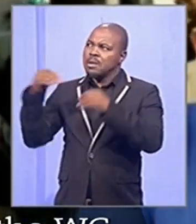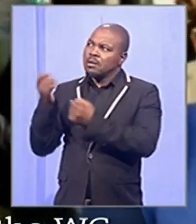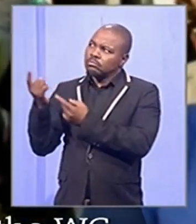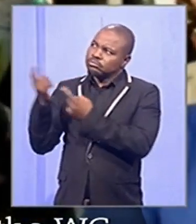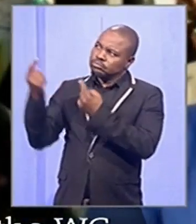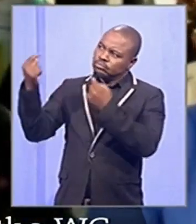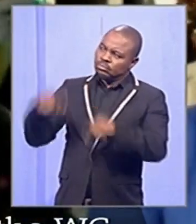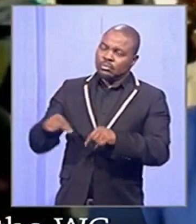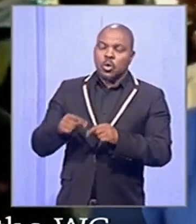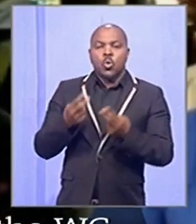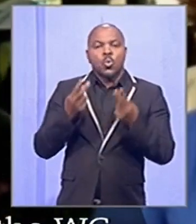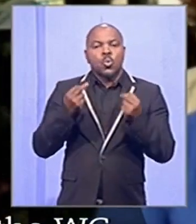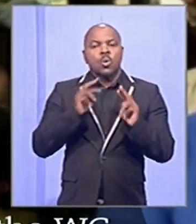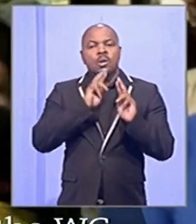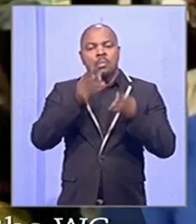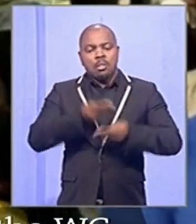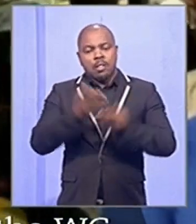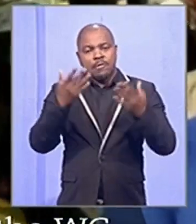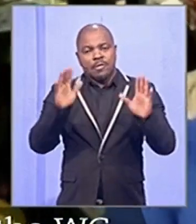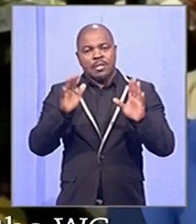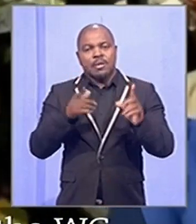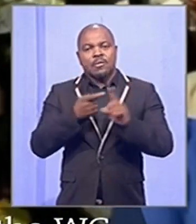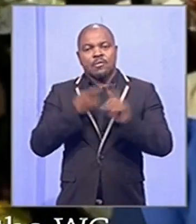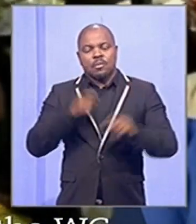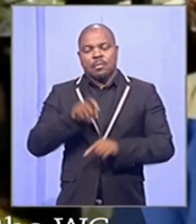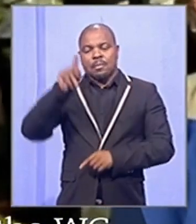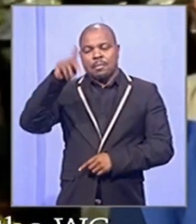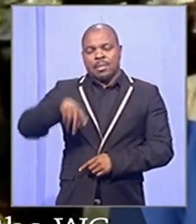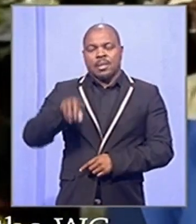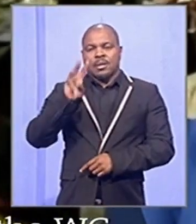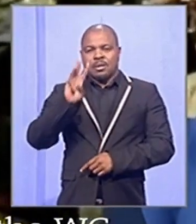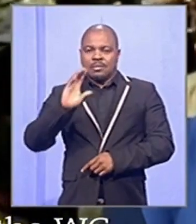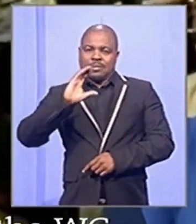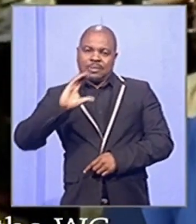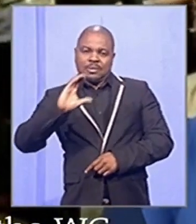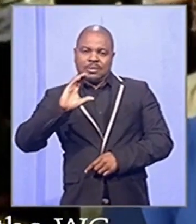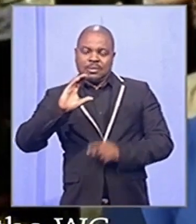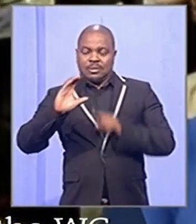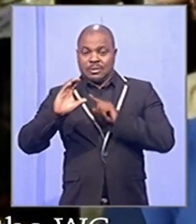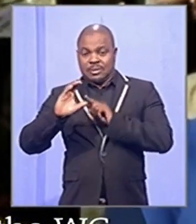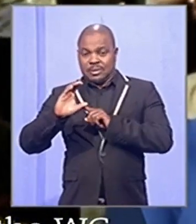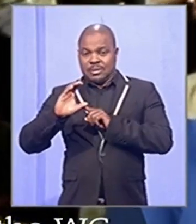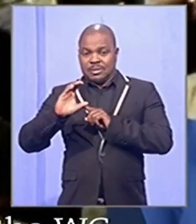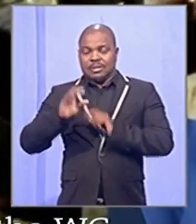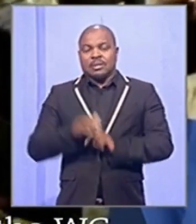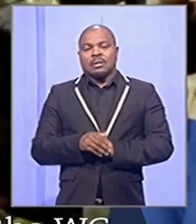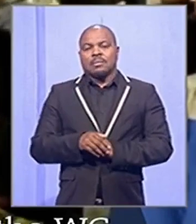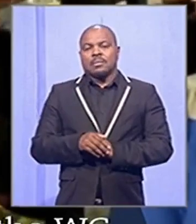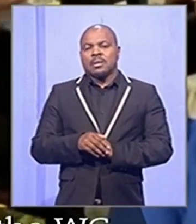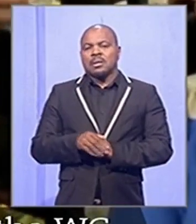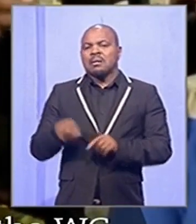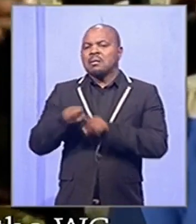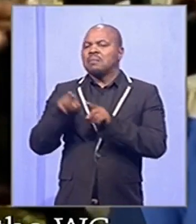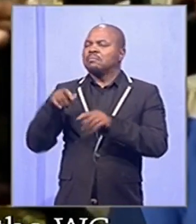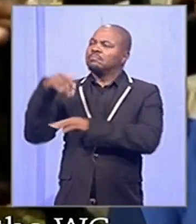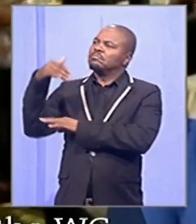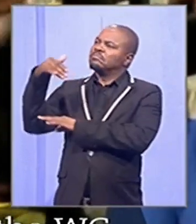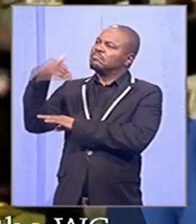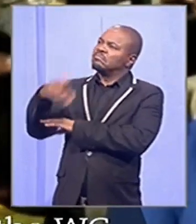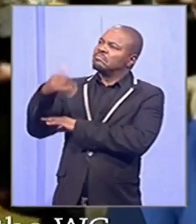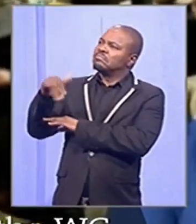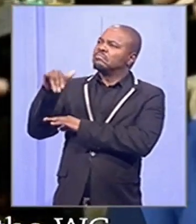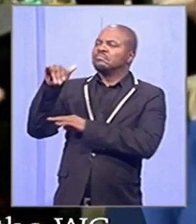if we focus our mind, we can attract investors. There's a new report that has come out that was done by